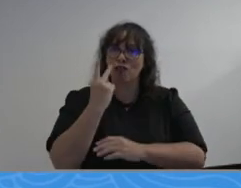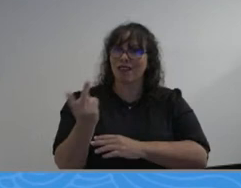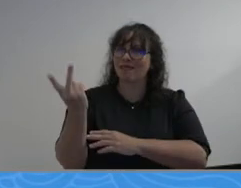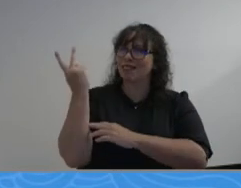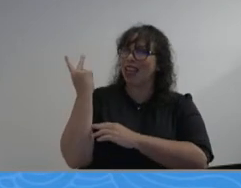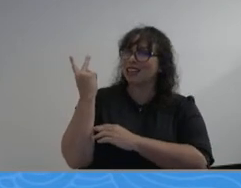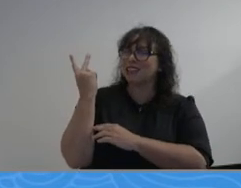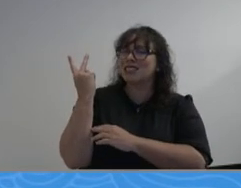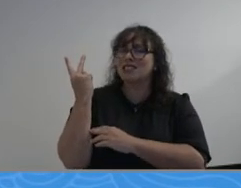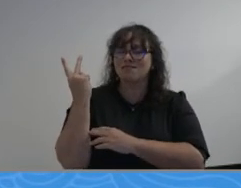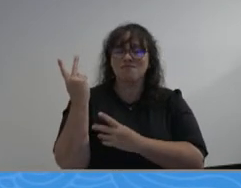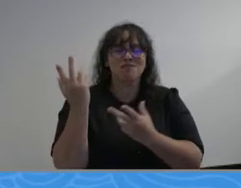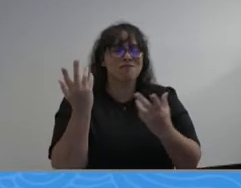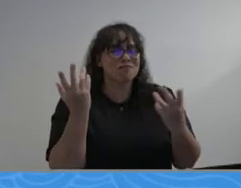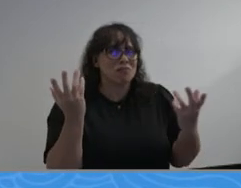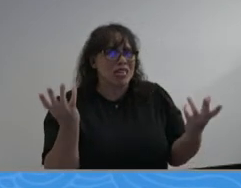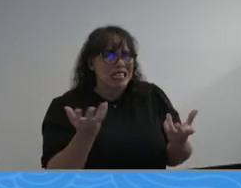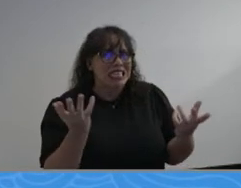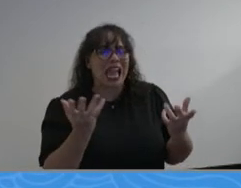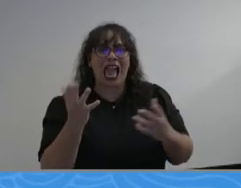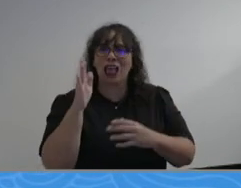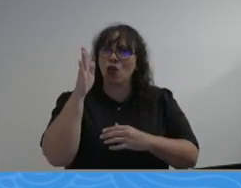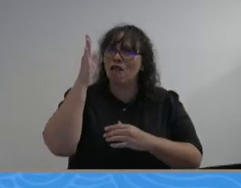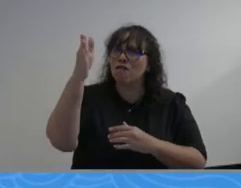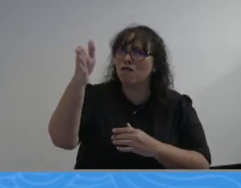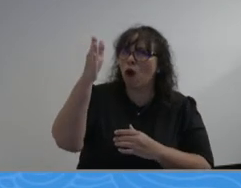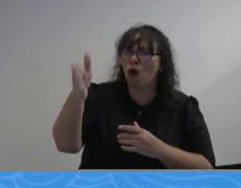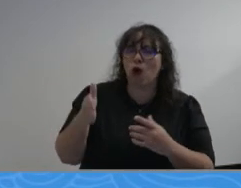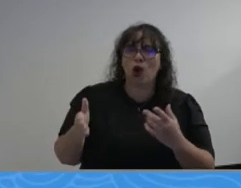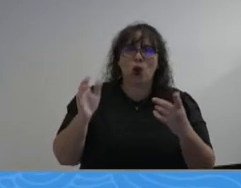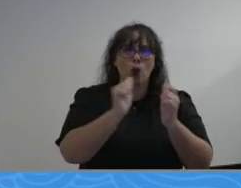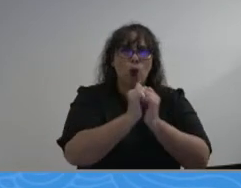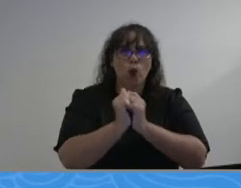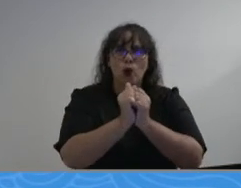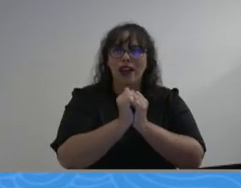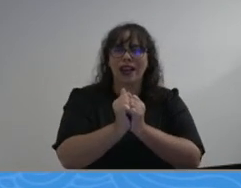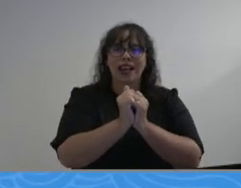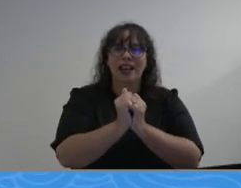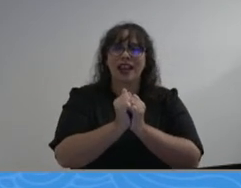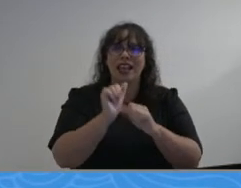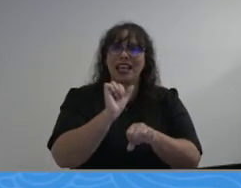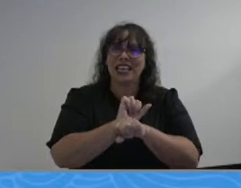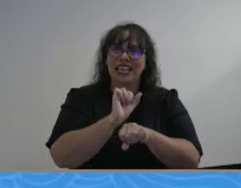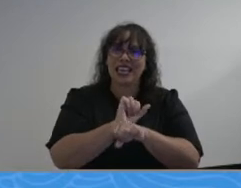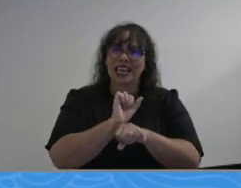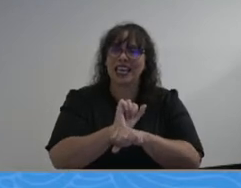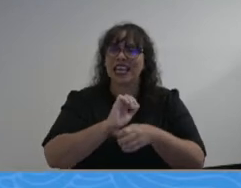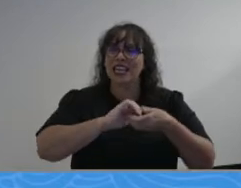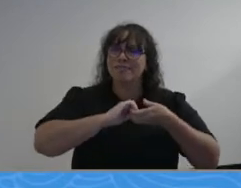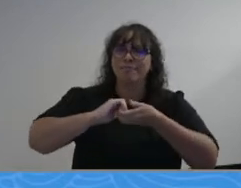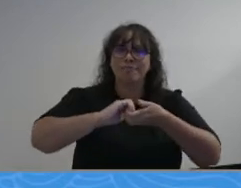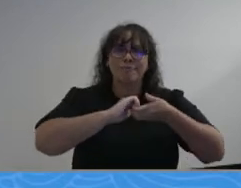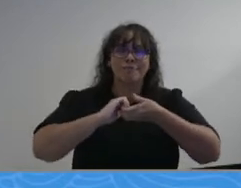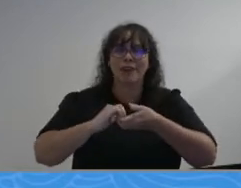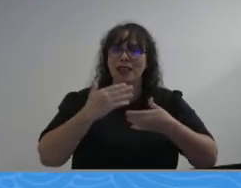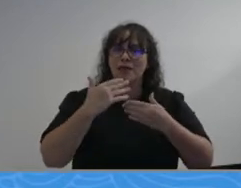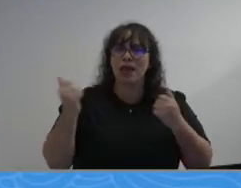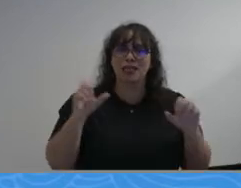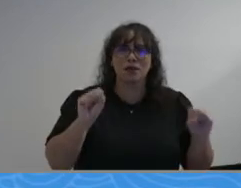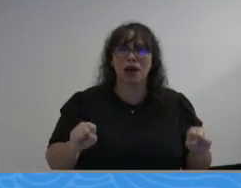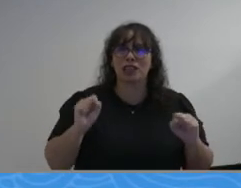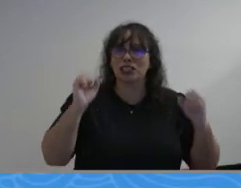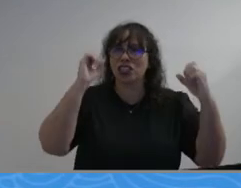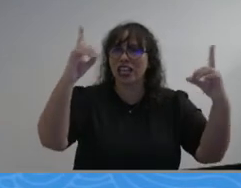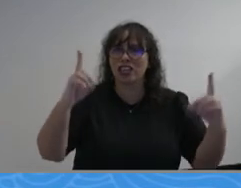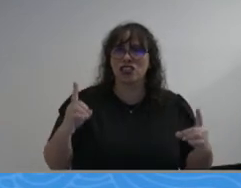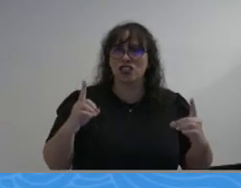on what is, yet looking forward and working together to create the best possible educational outcomes for all of